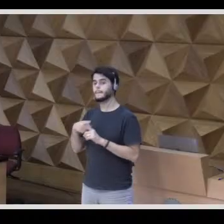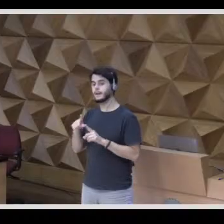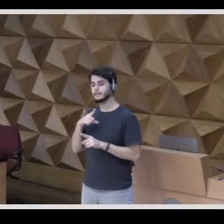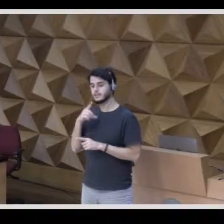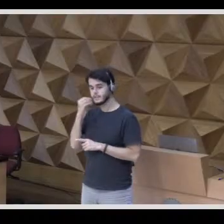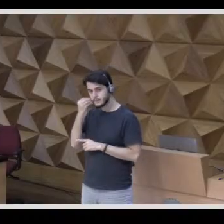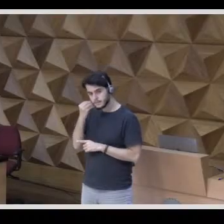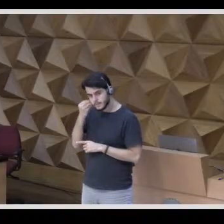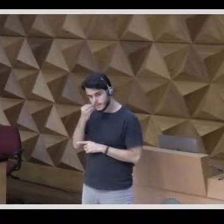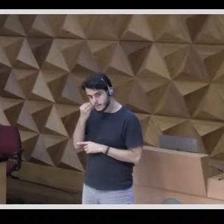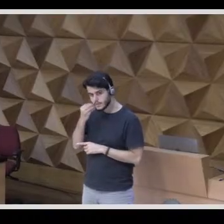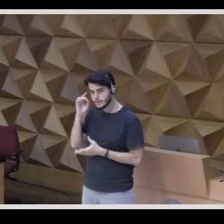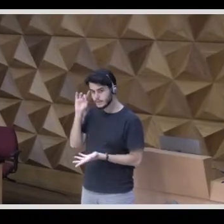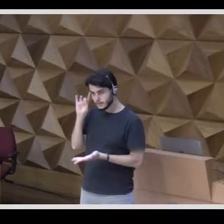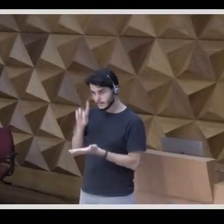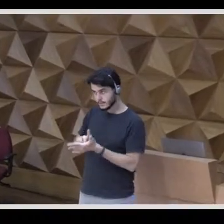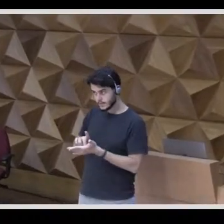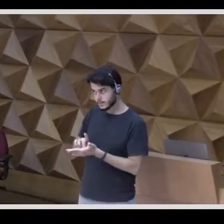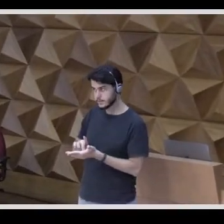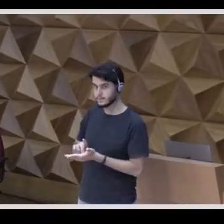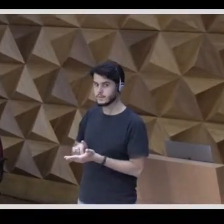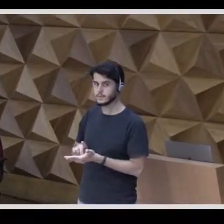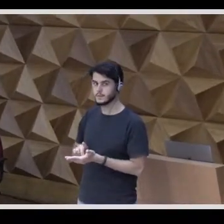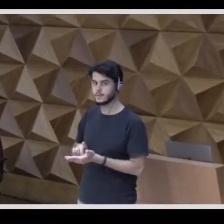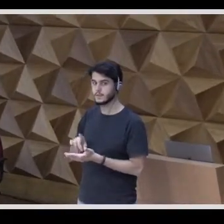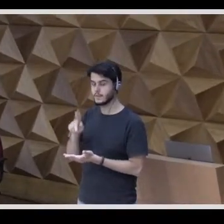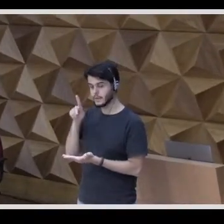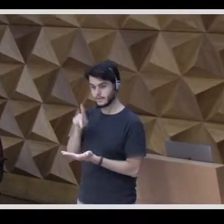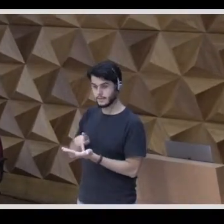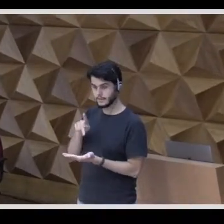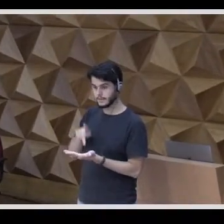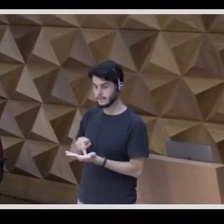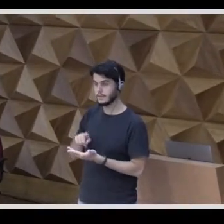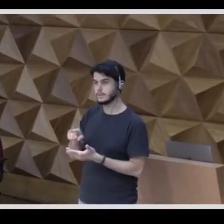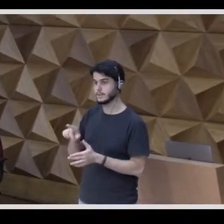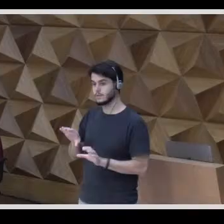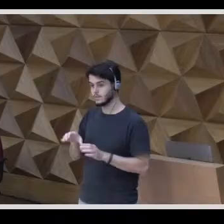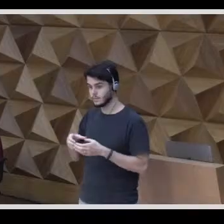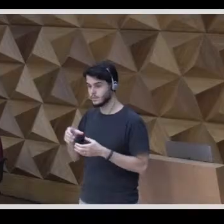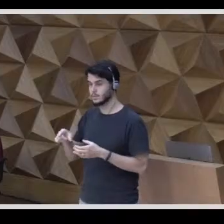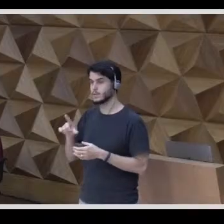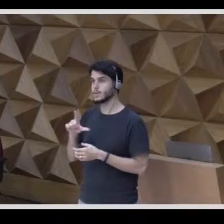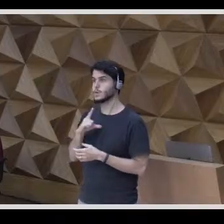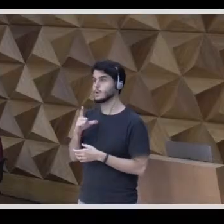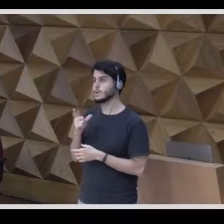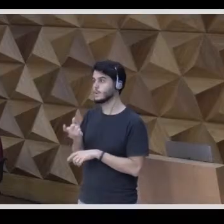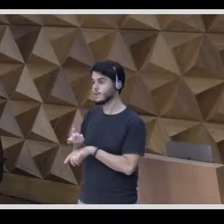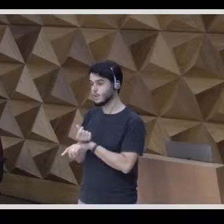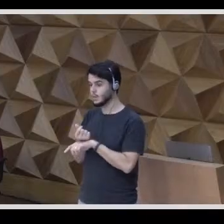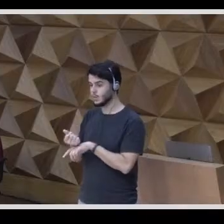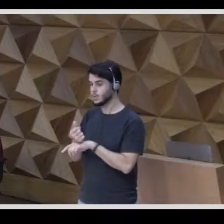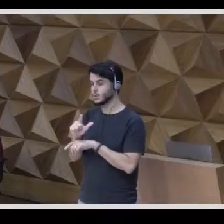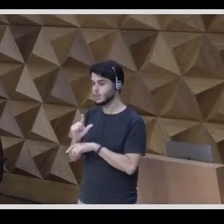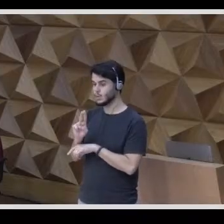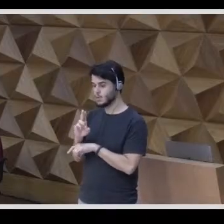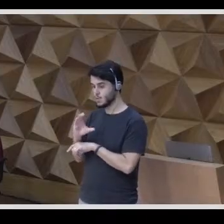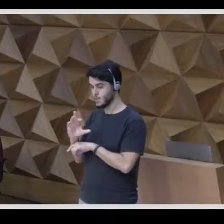profit, what's being kept in the loop before humans? Because that's something that actually in